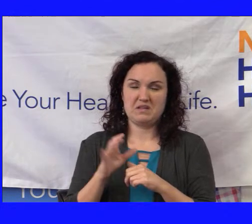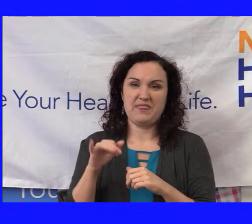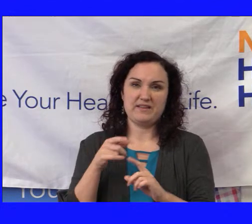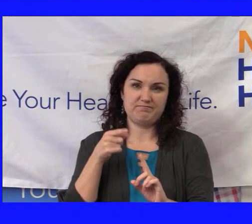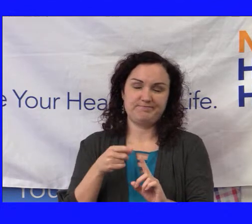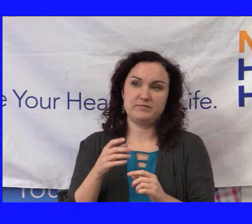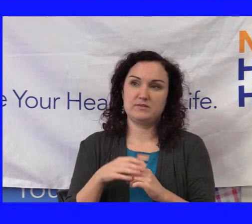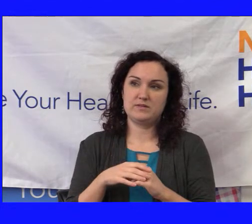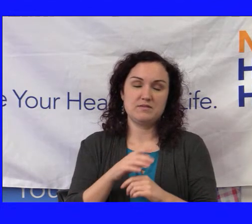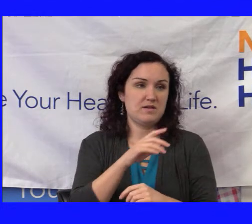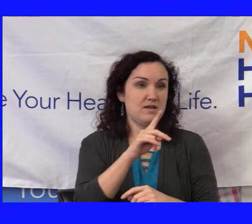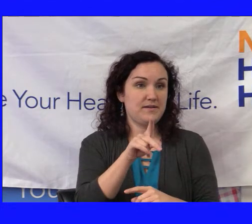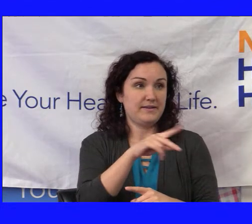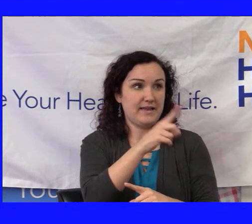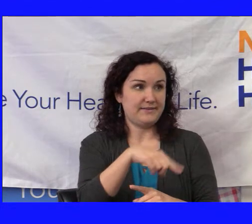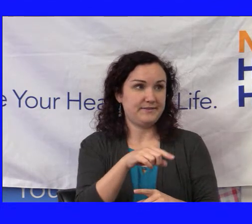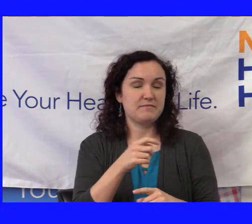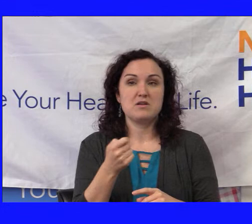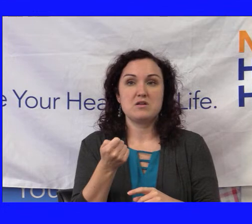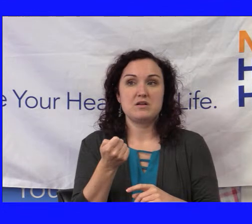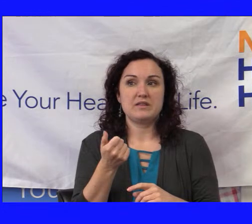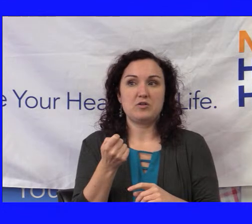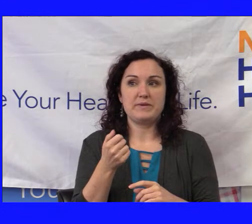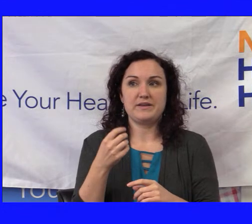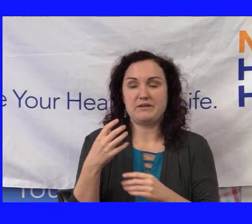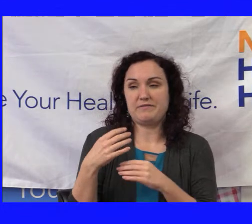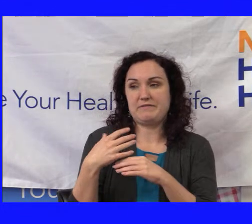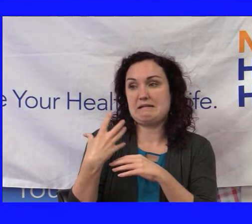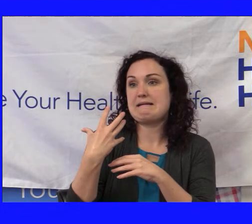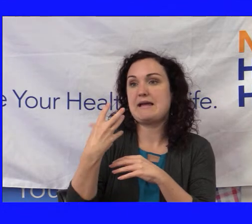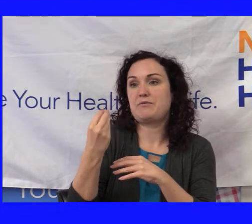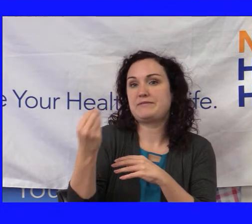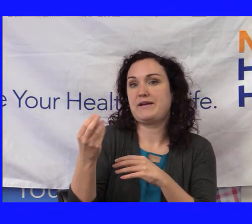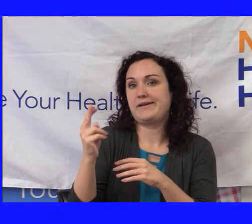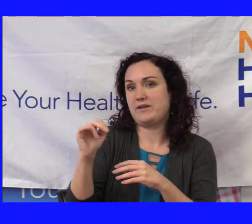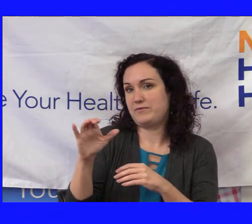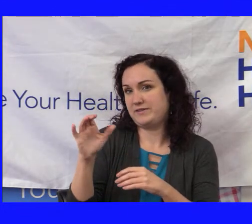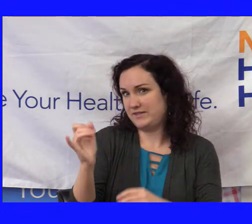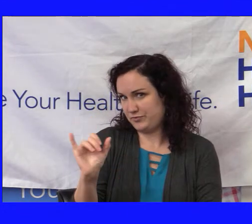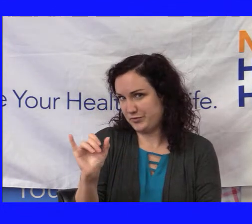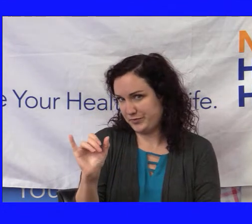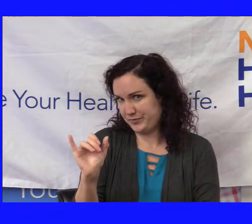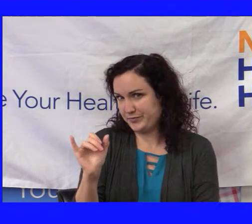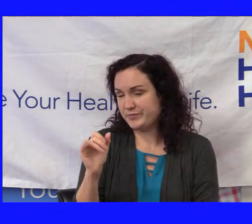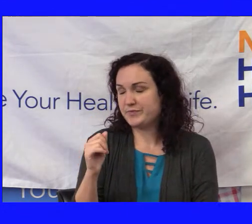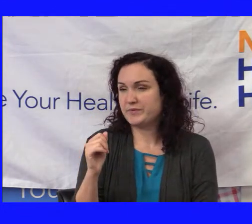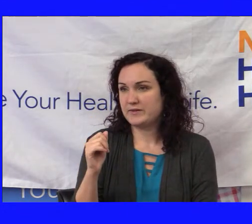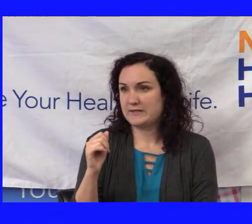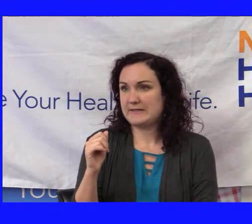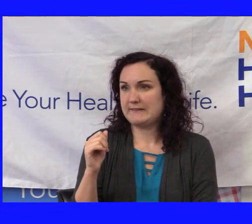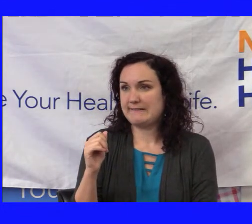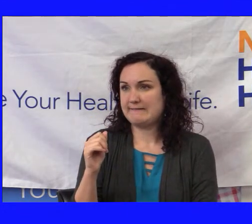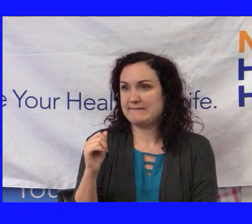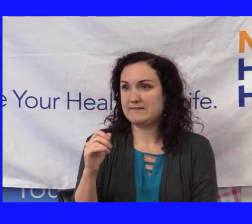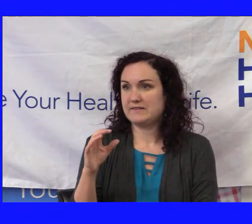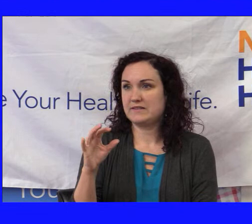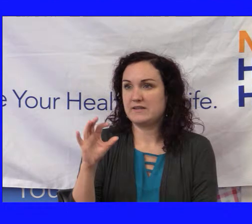that's what it comes down to. There's a little bit of outside New York City, right? So especially